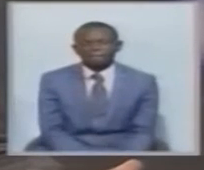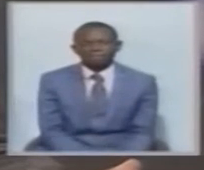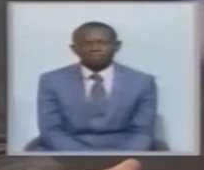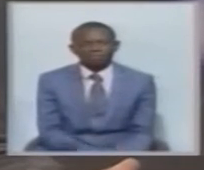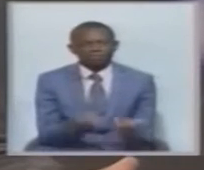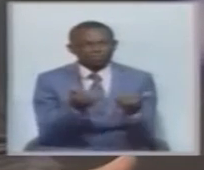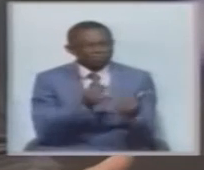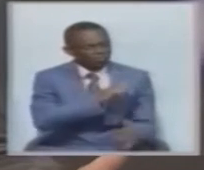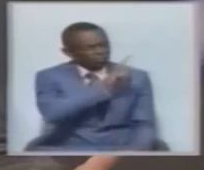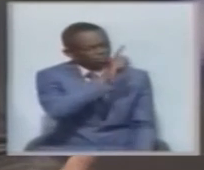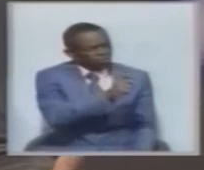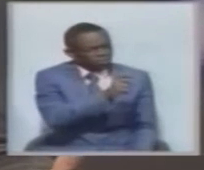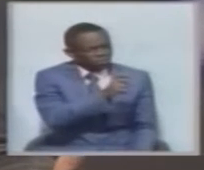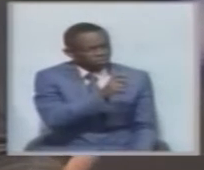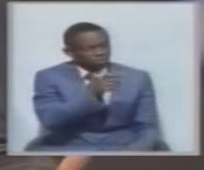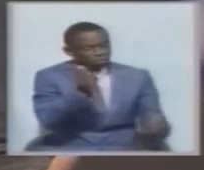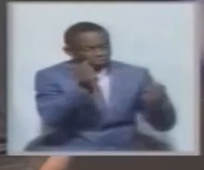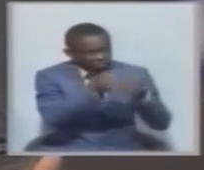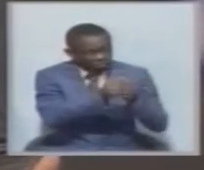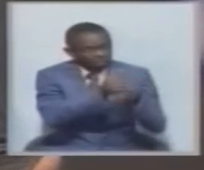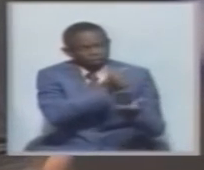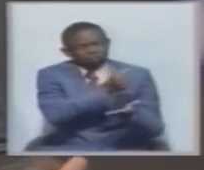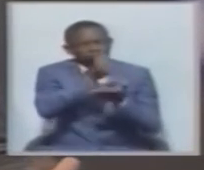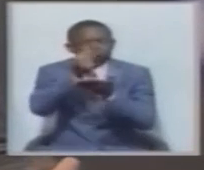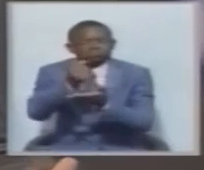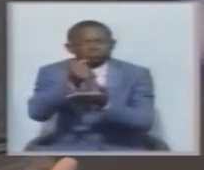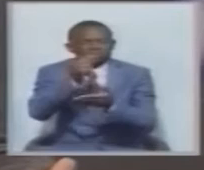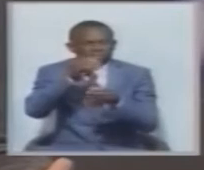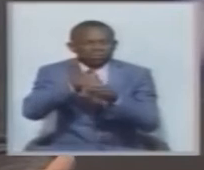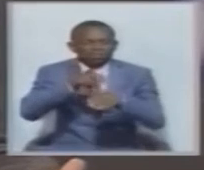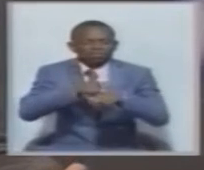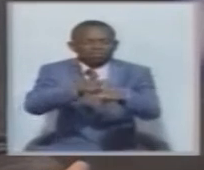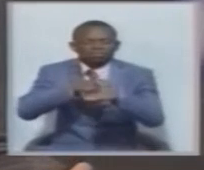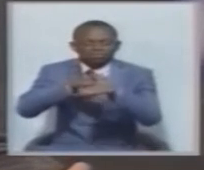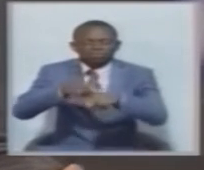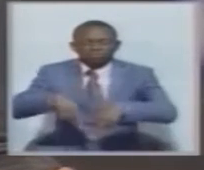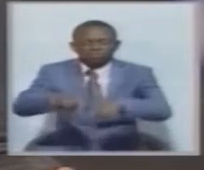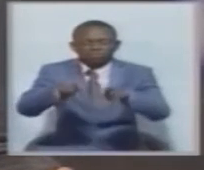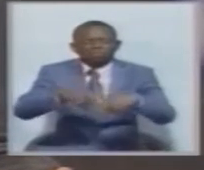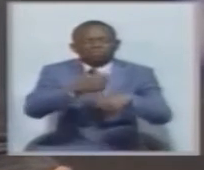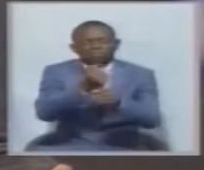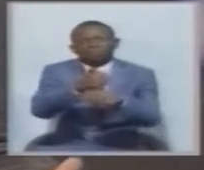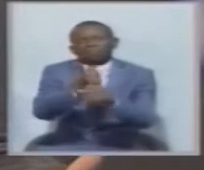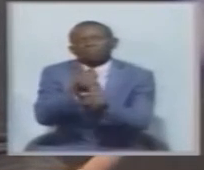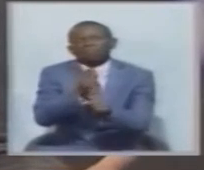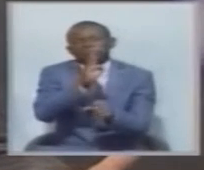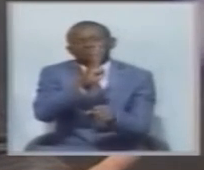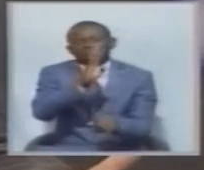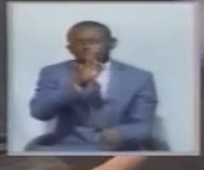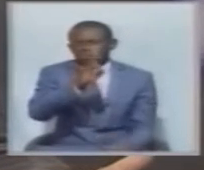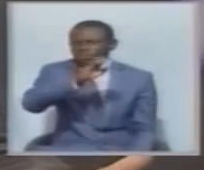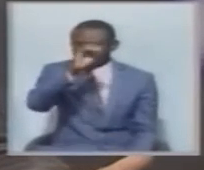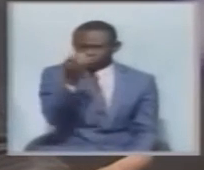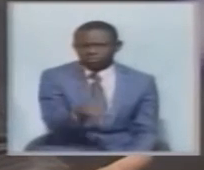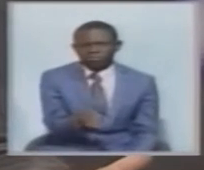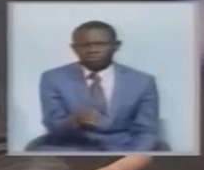transport, and looking at what we're talking about now, what the current, the realistic situation on the ground. We're looking at